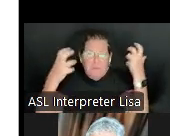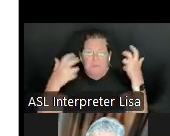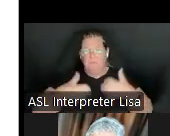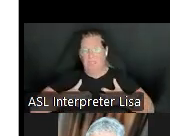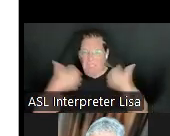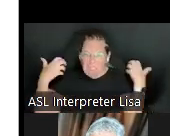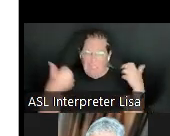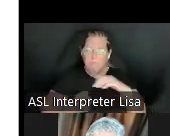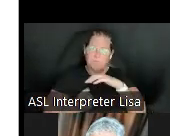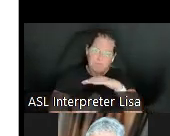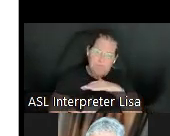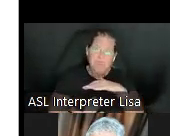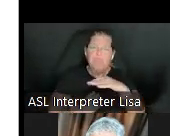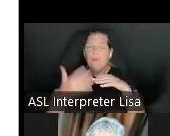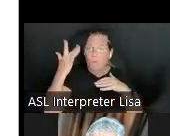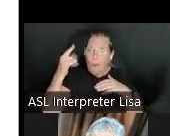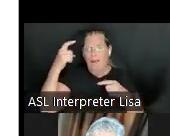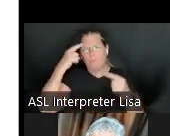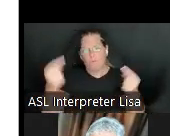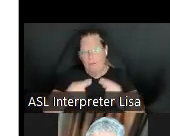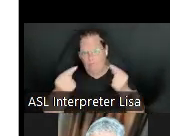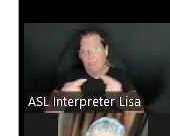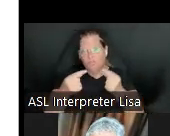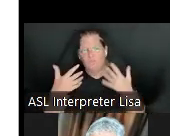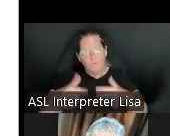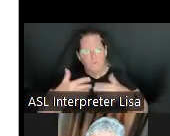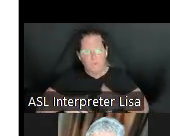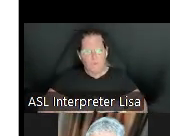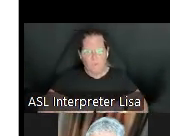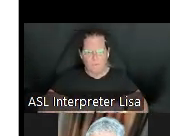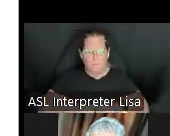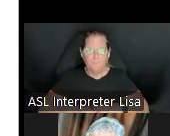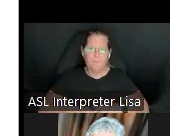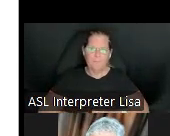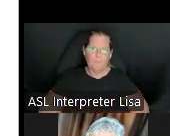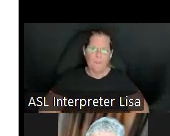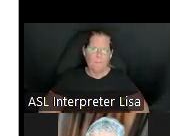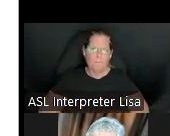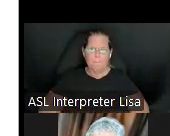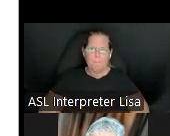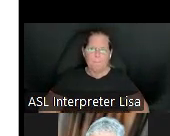difficulty adjusting to a new brain injury are high. You can go on to the next slide.